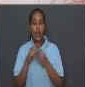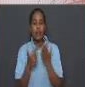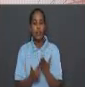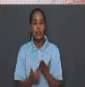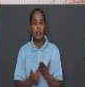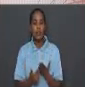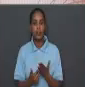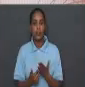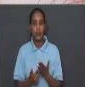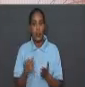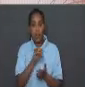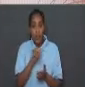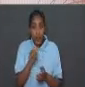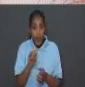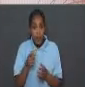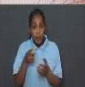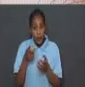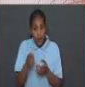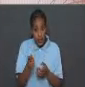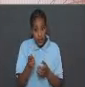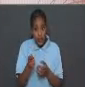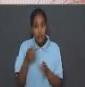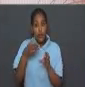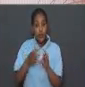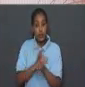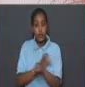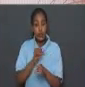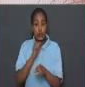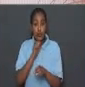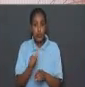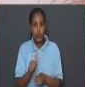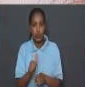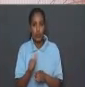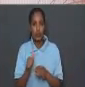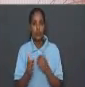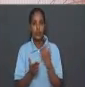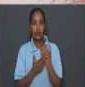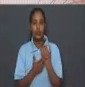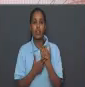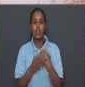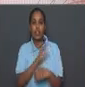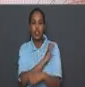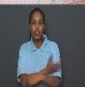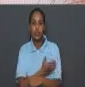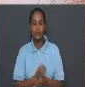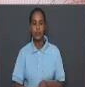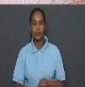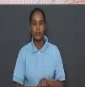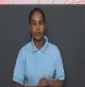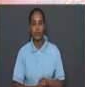conditions. However, unlike batteries, fuel cells do not store